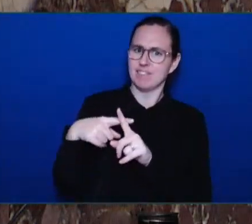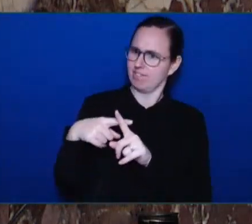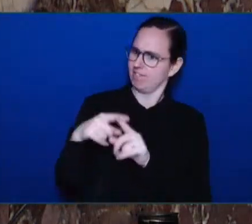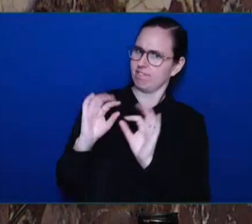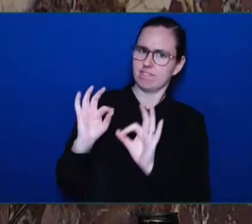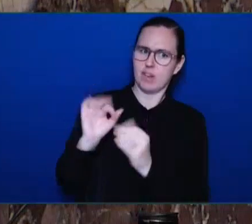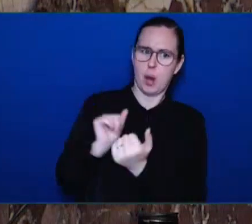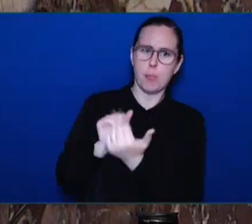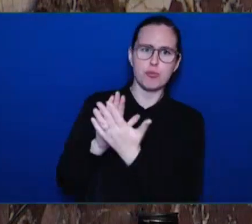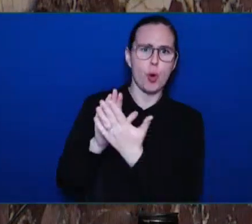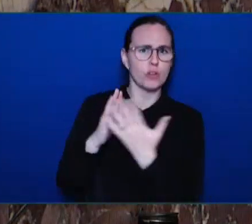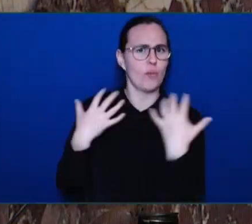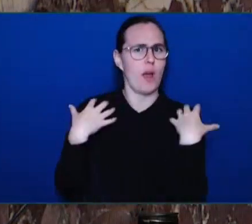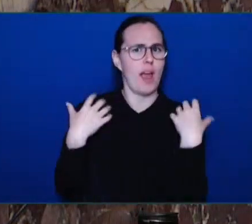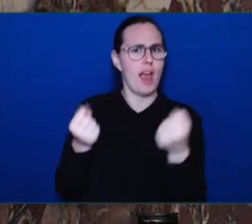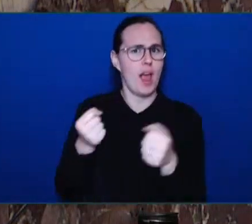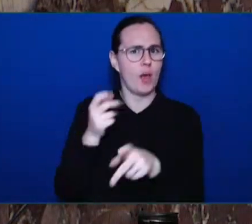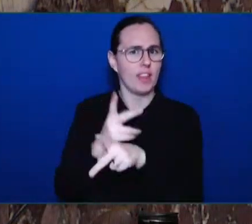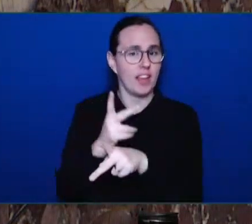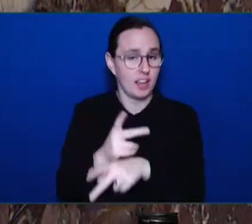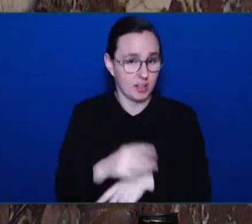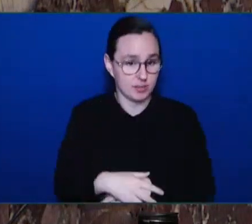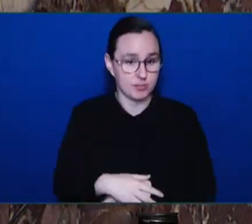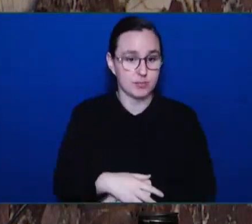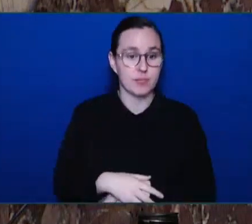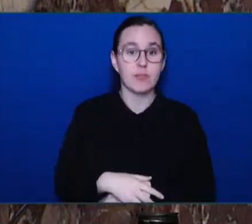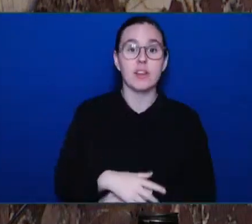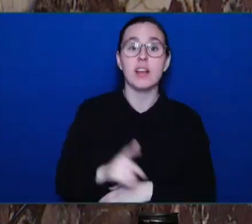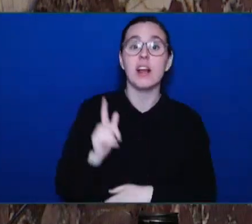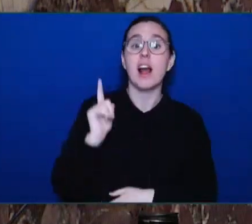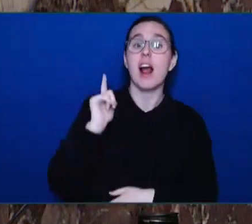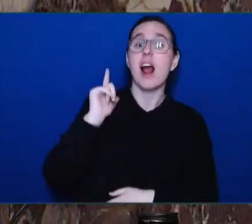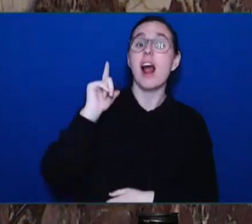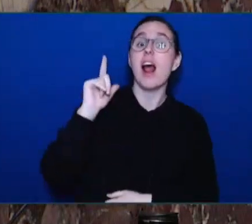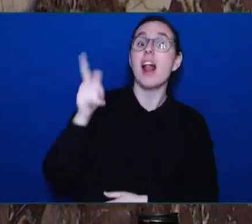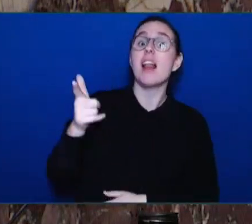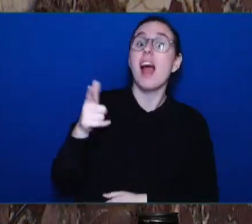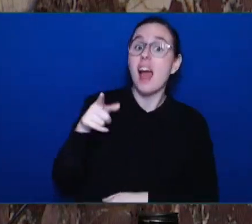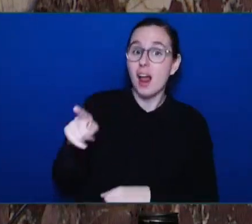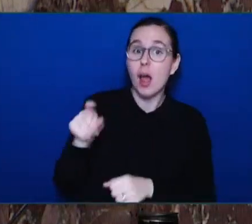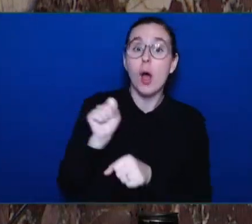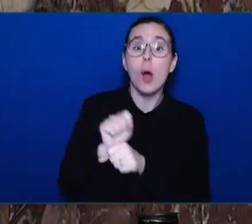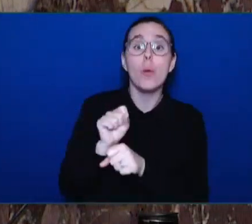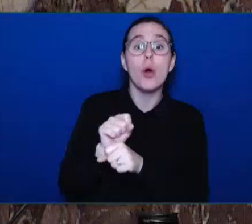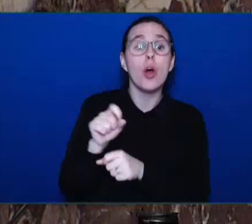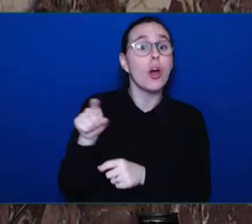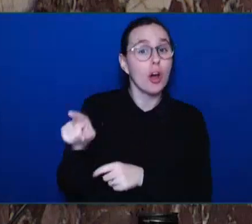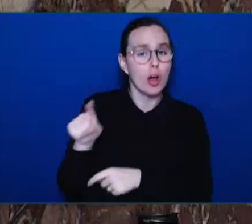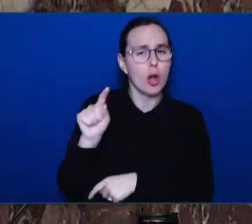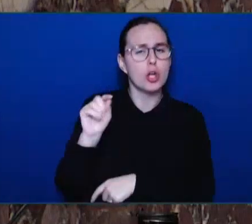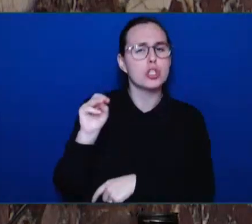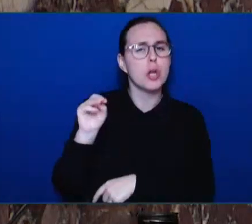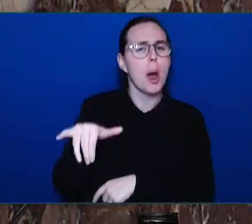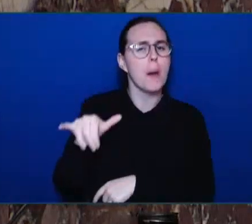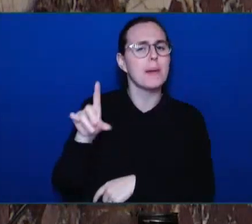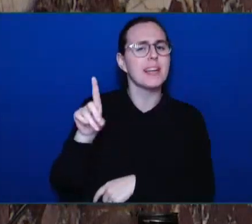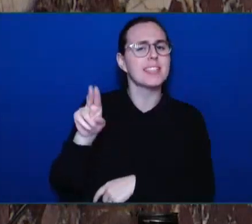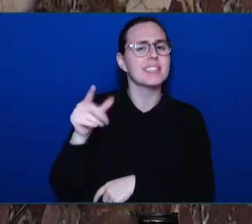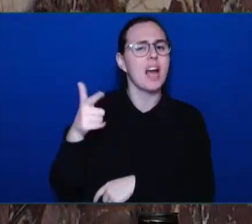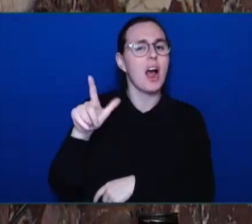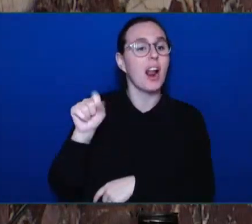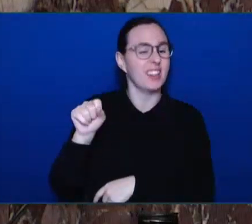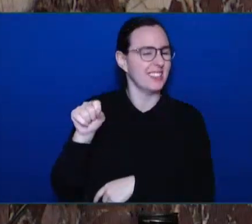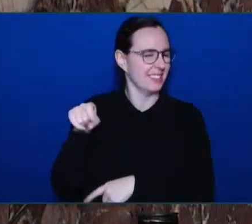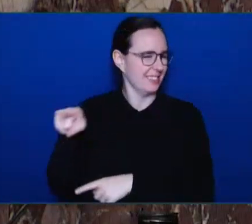later went to Ottawa to work on national universal healthcare. I'm grateful to the Japanese Canadian community in Steveston for sowing the seeds of